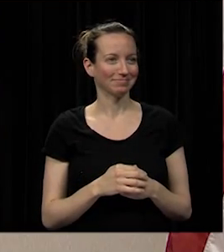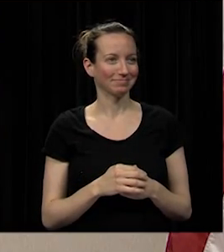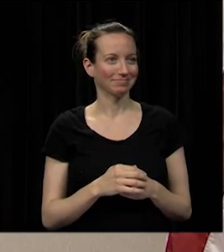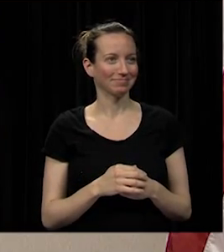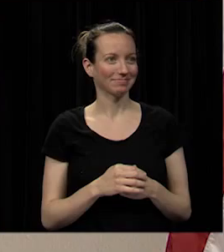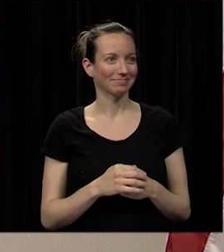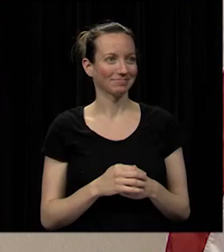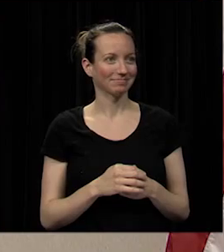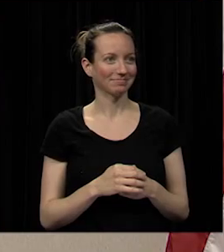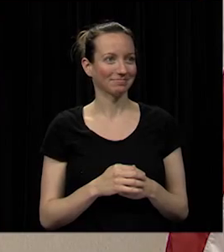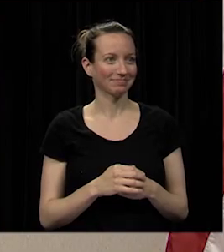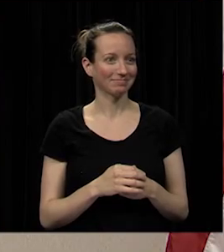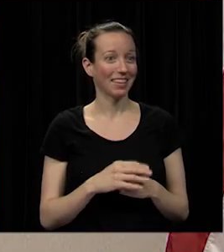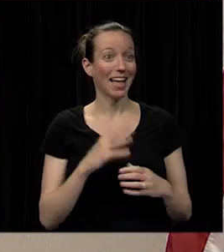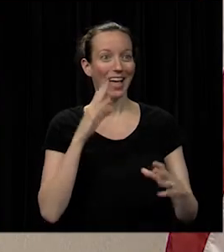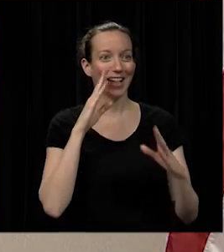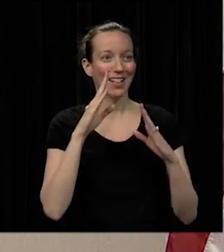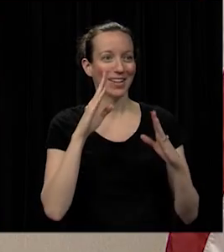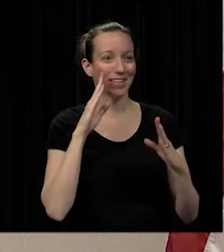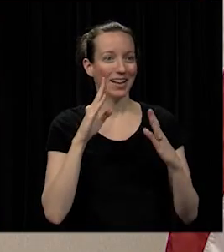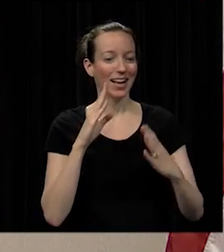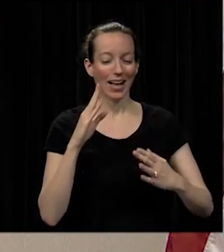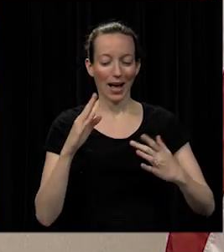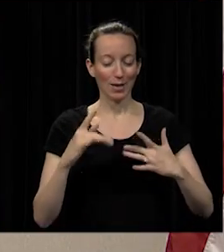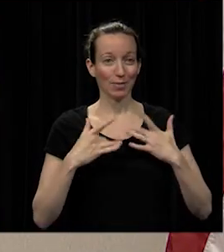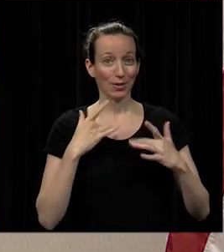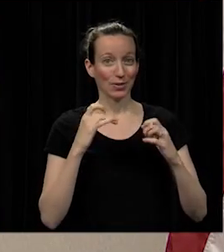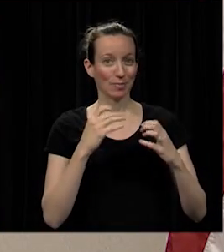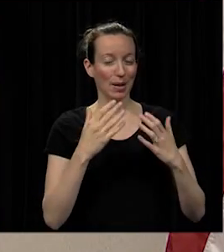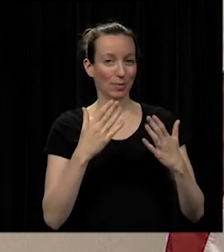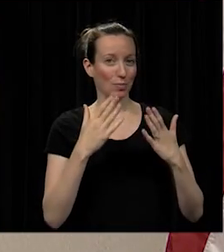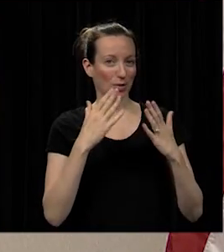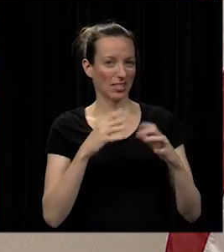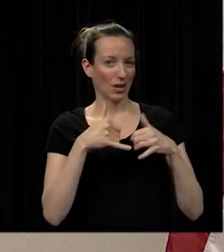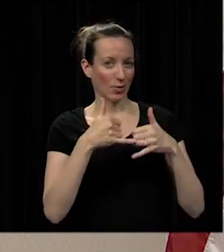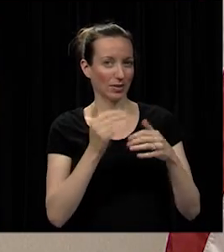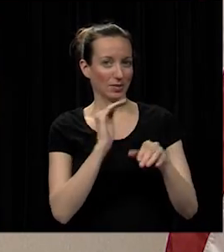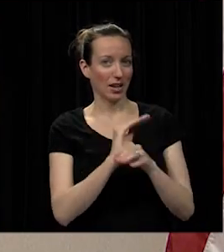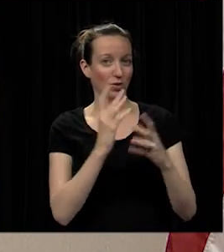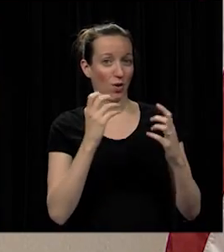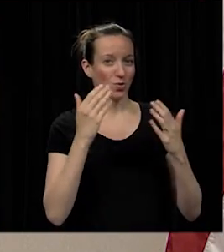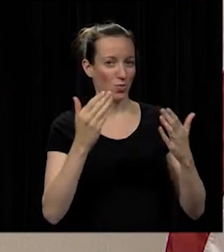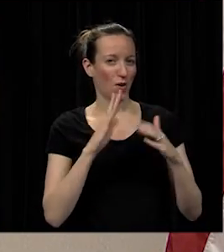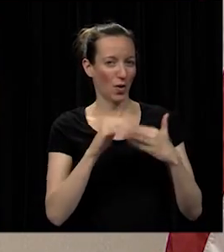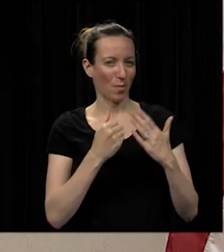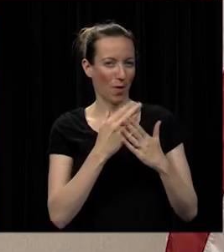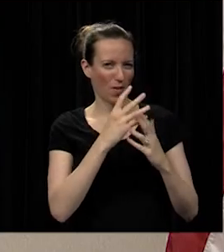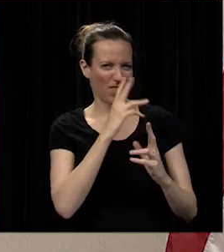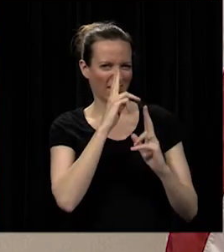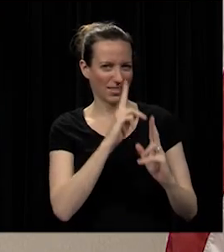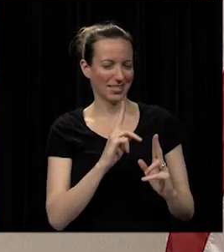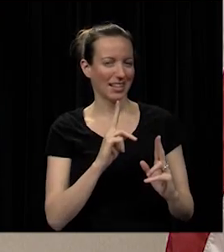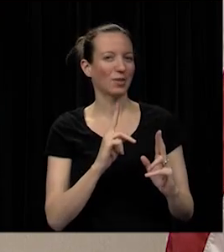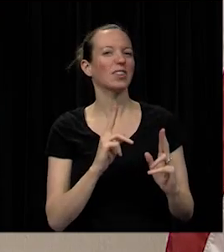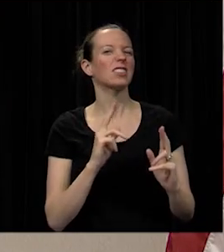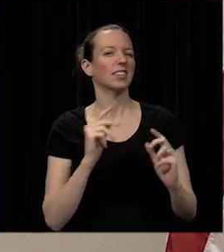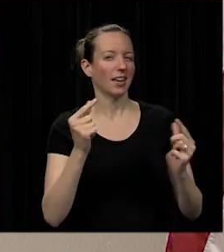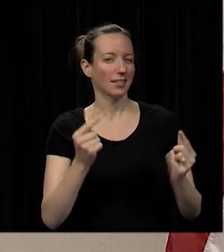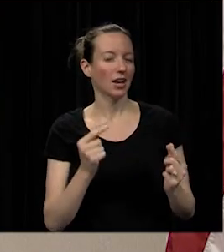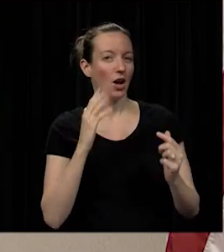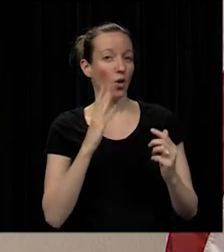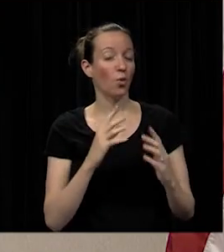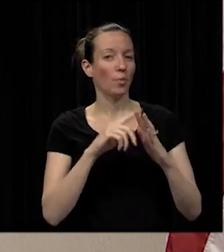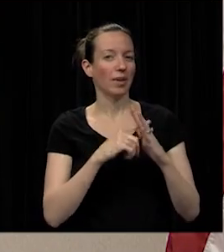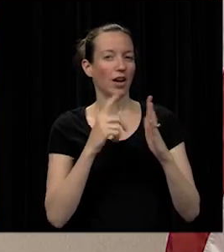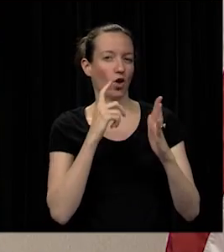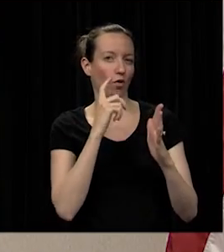good evening i'm thrilled to be able to present our recognitions tonight i'd like to welcome all of our distinguished guests we're going to begin our recognitions tonight with